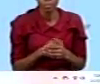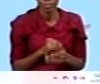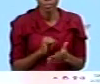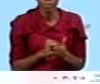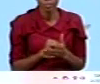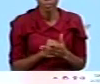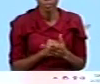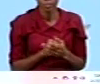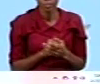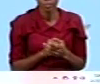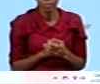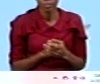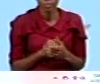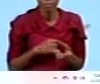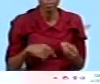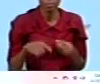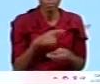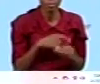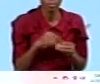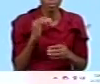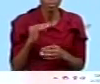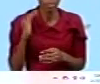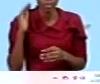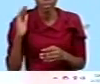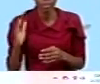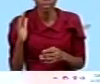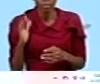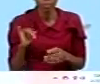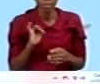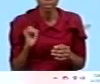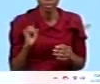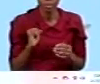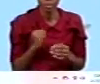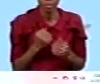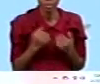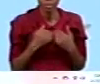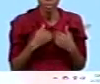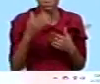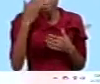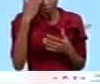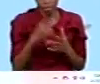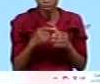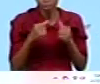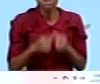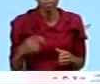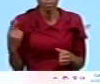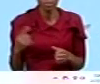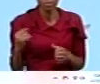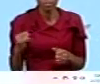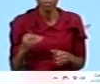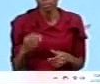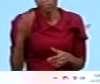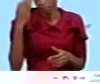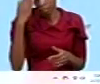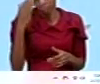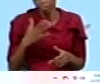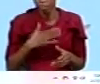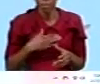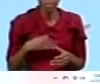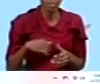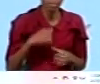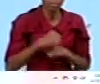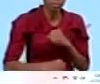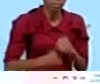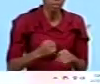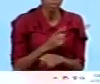forever. Consider my affliction and deliver me, for I do not forget thy law. Plead my cause and deliver me, quicken me according to thy word.